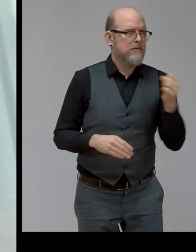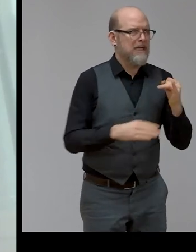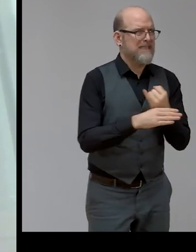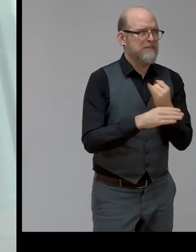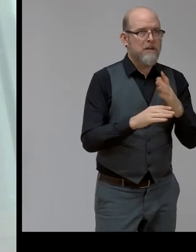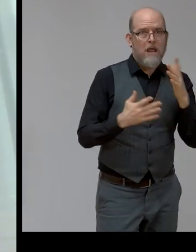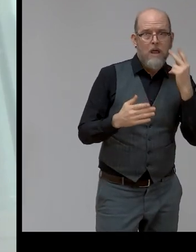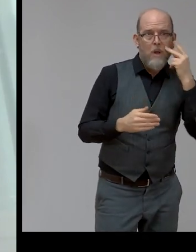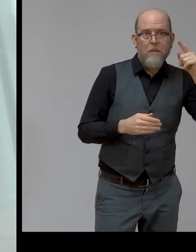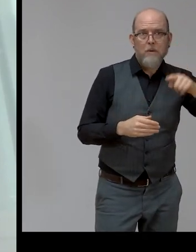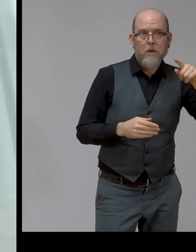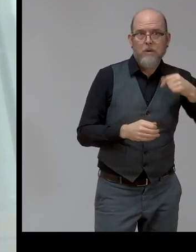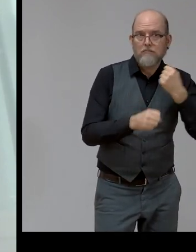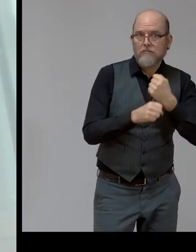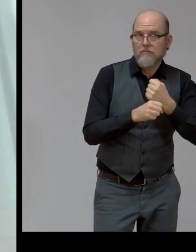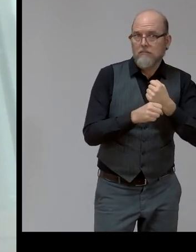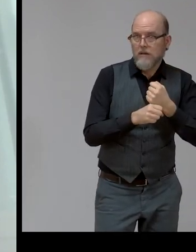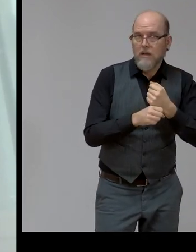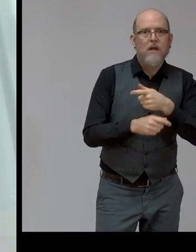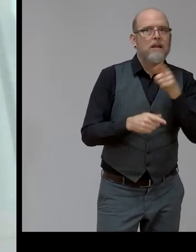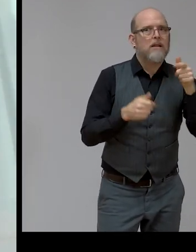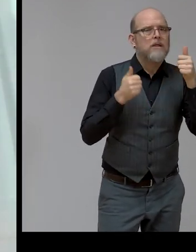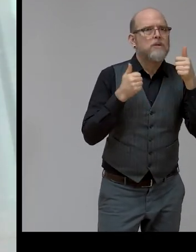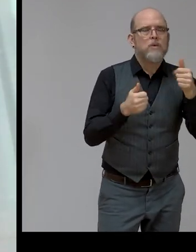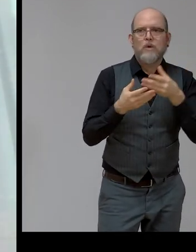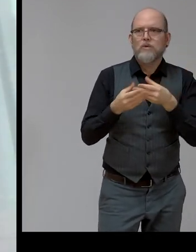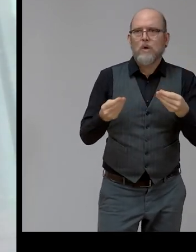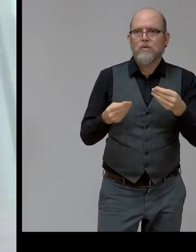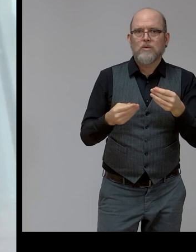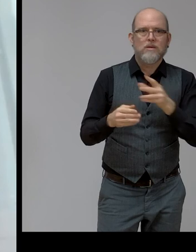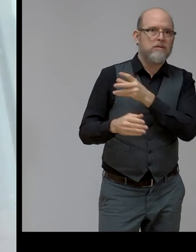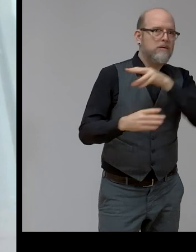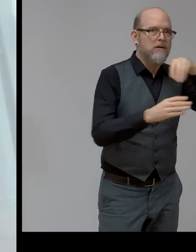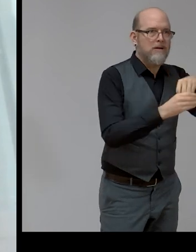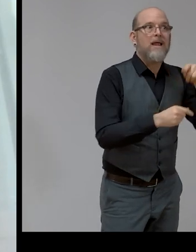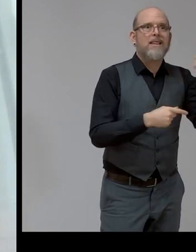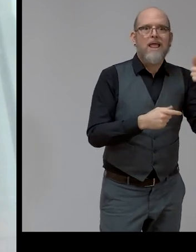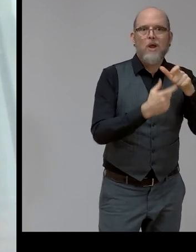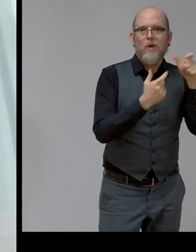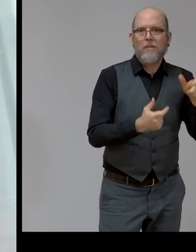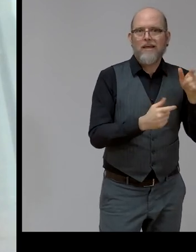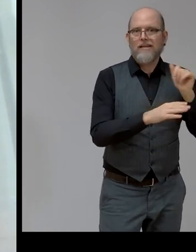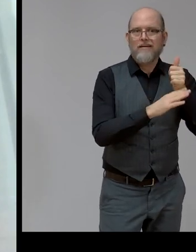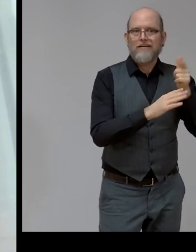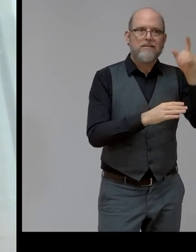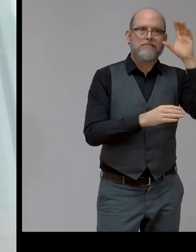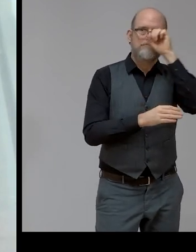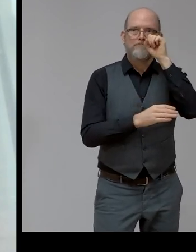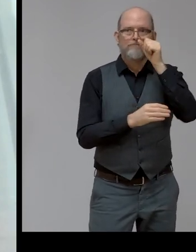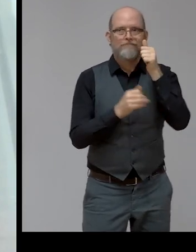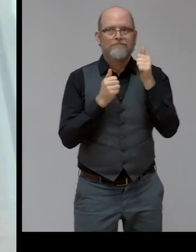I think that's the best way they can realize how important it is to give them